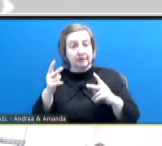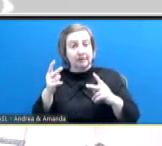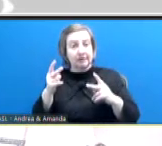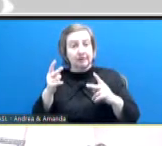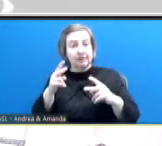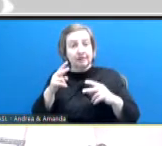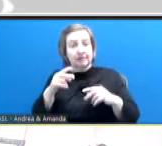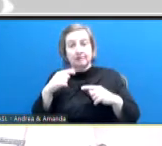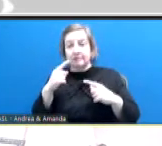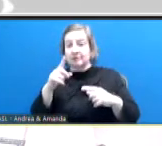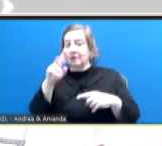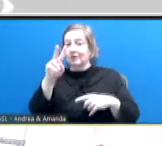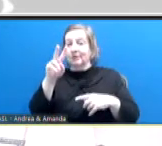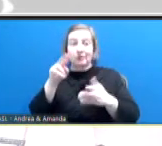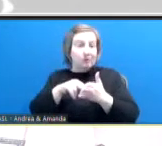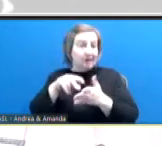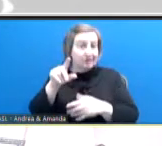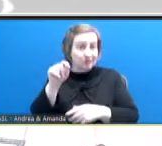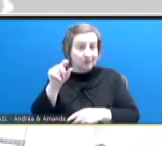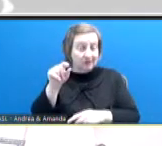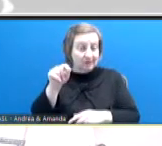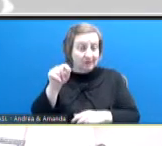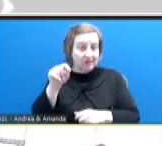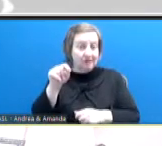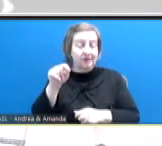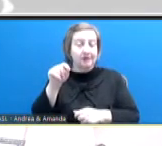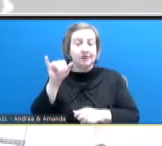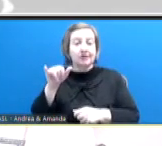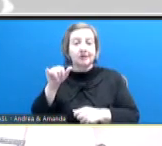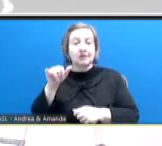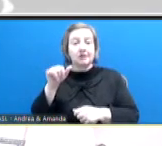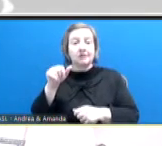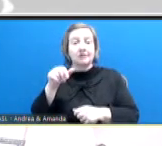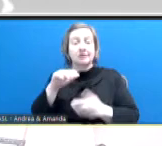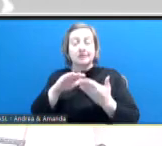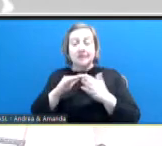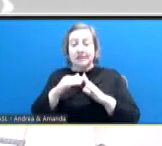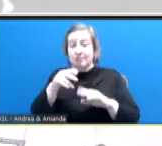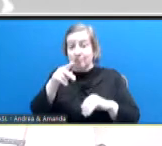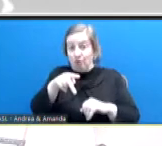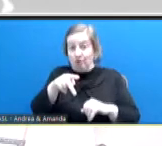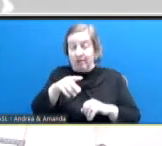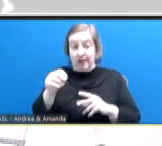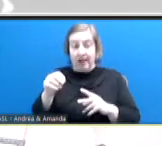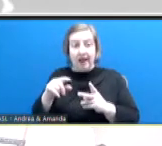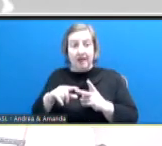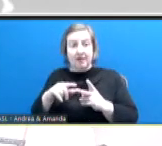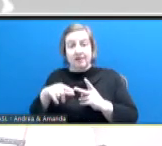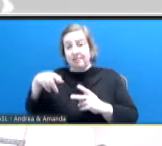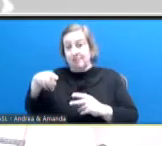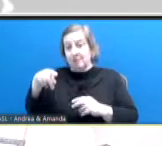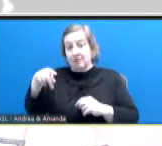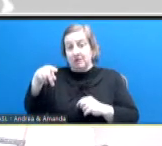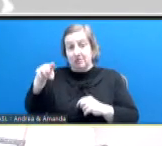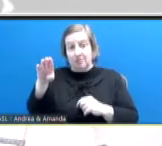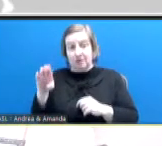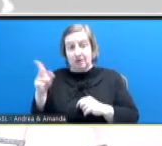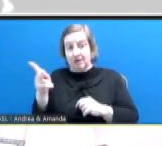2020, where the Portland, City of Portland and the Police Bureau had actually